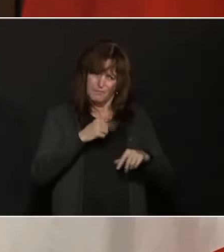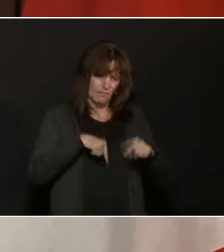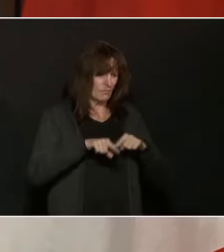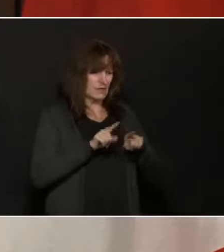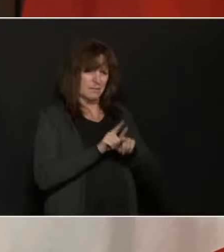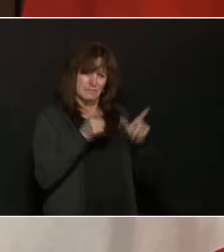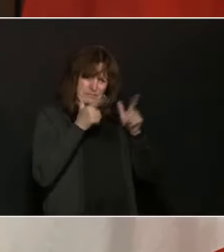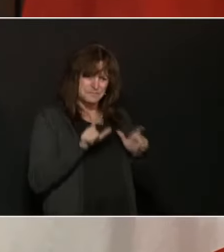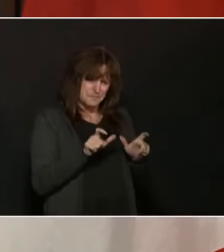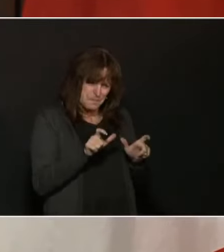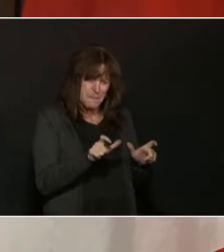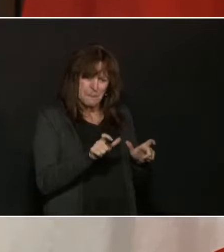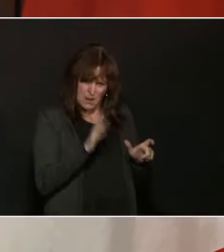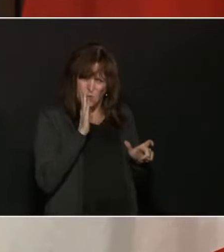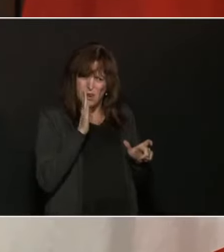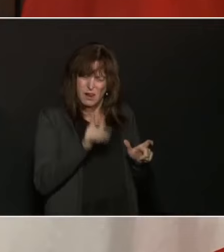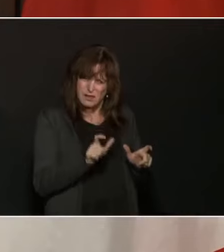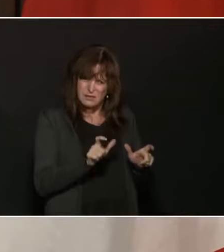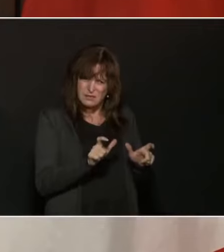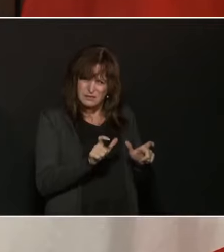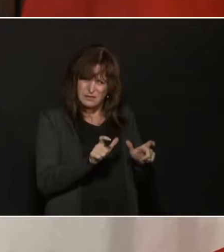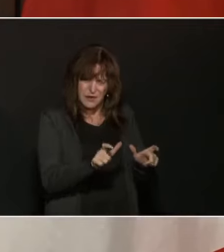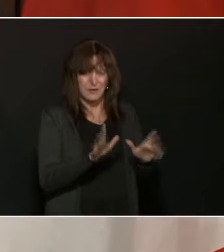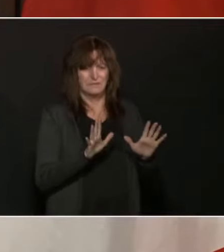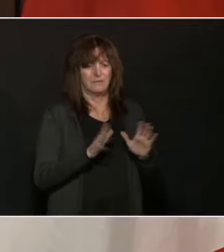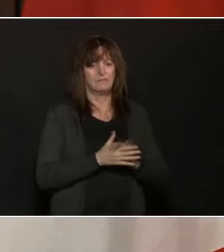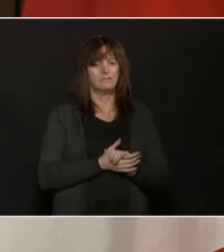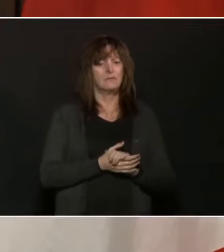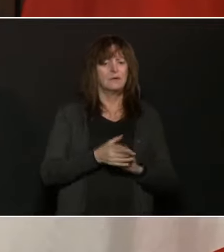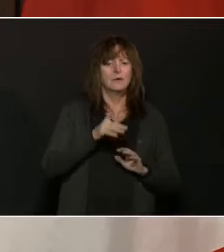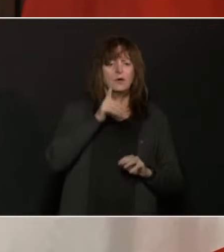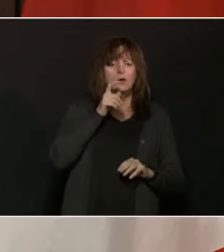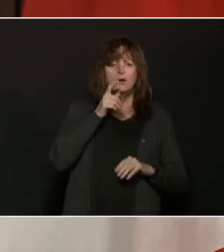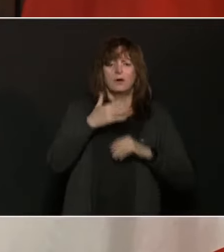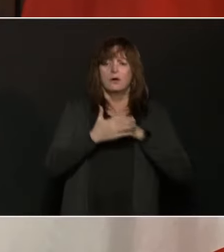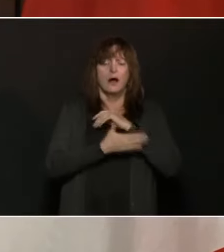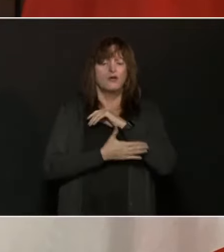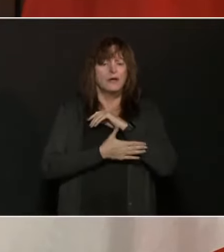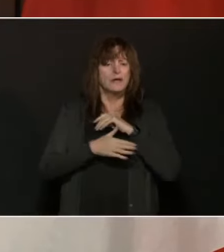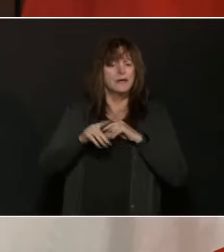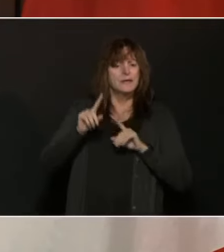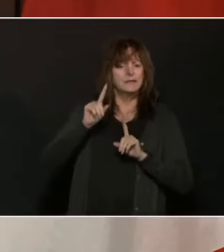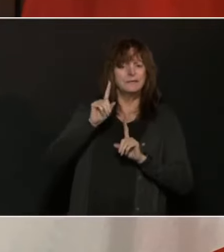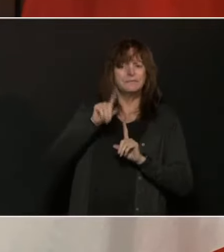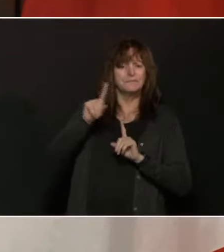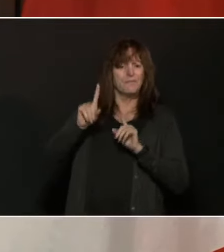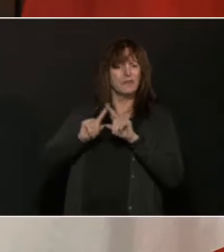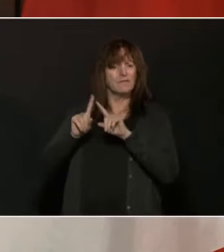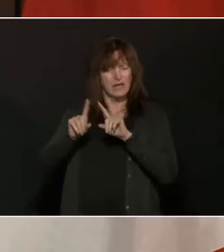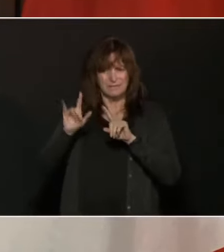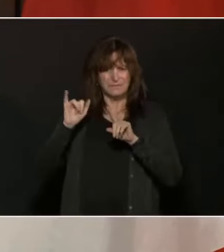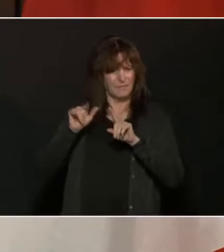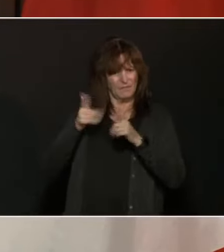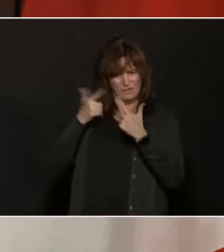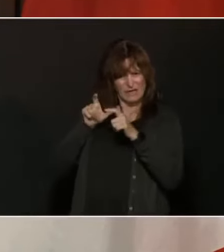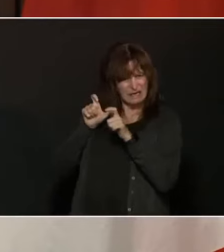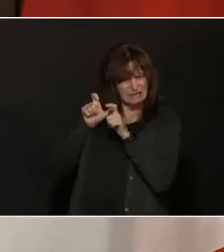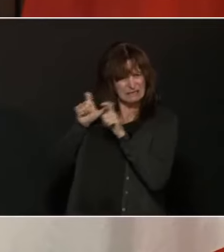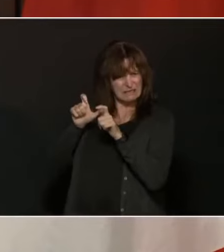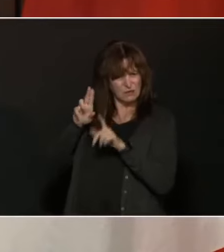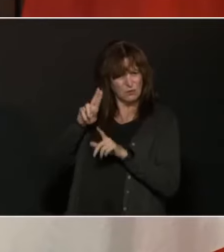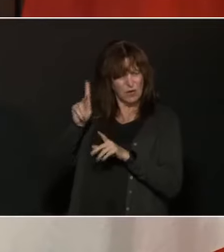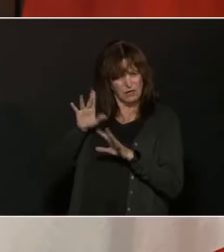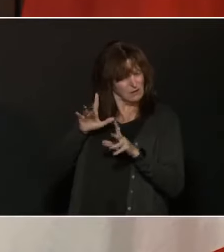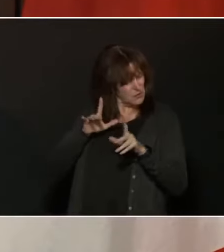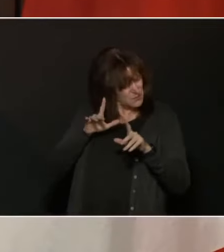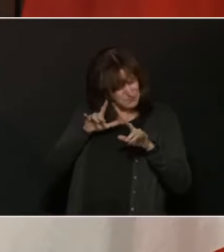variant successfully are the same ones that have kept the public health measures in place. Second, this vigilance does not mean that schools